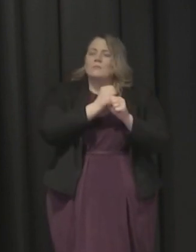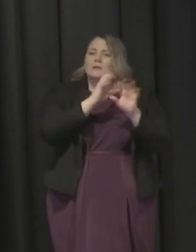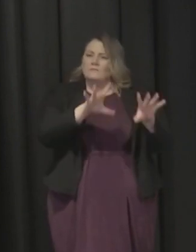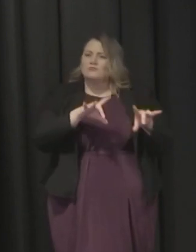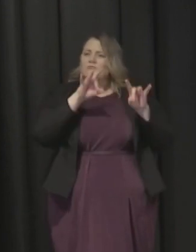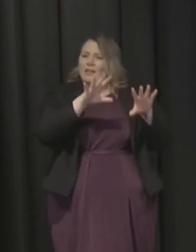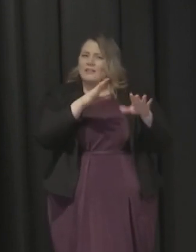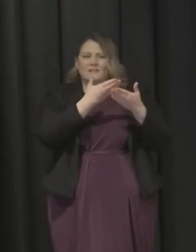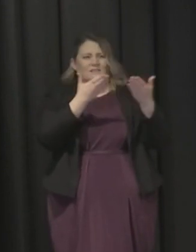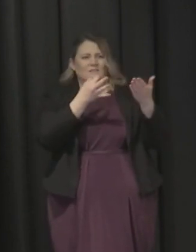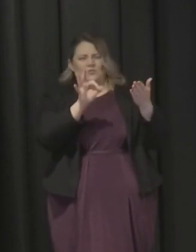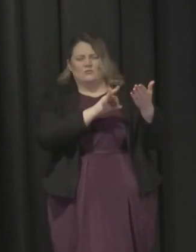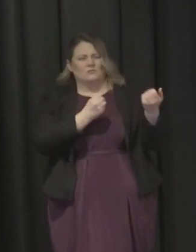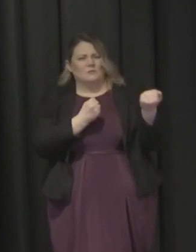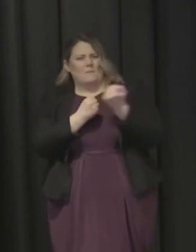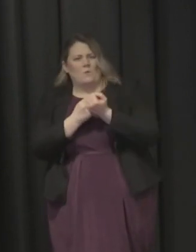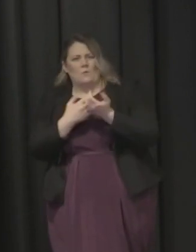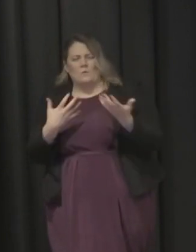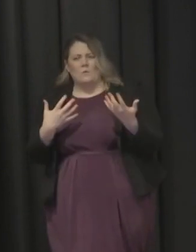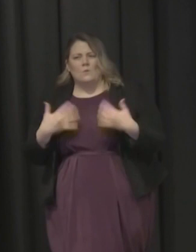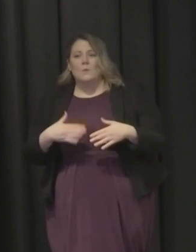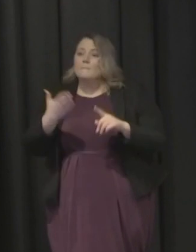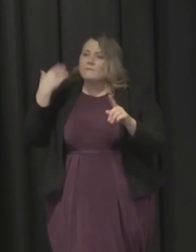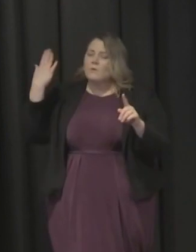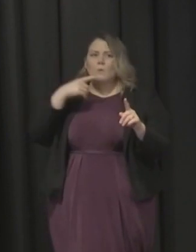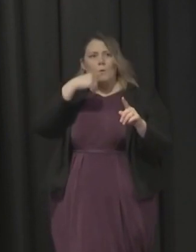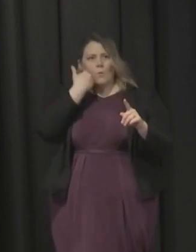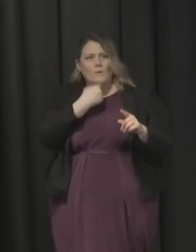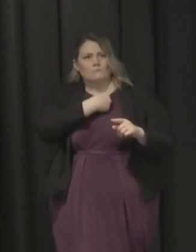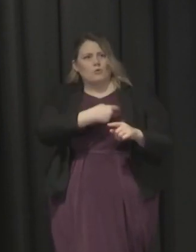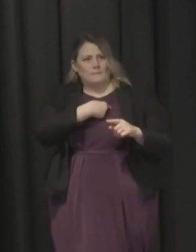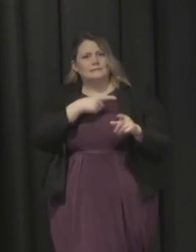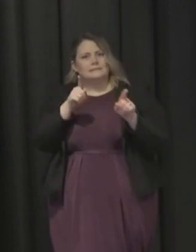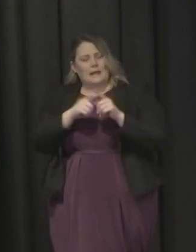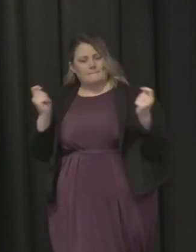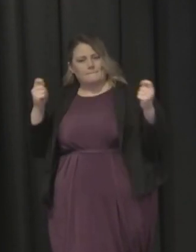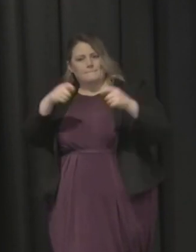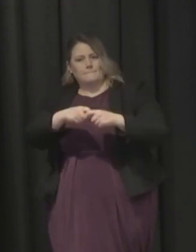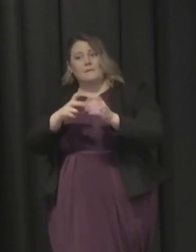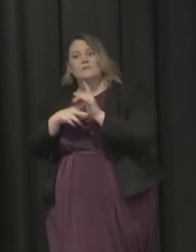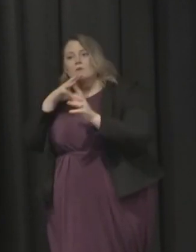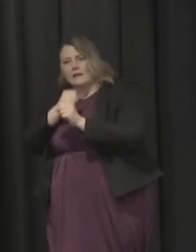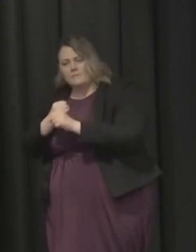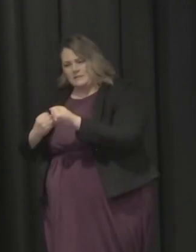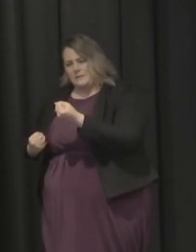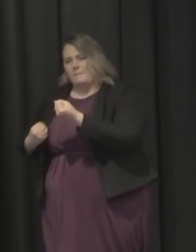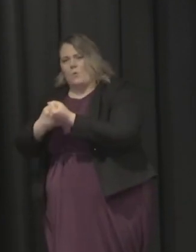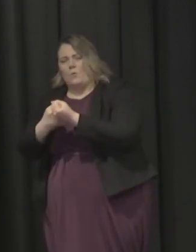And the federal government, of course, have taken this stance for reasons that cannot really be